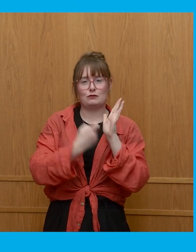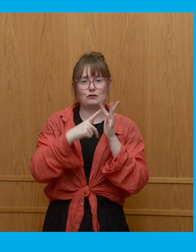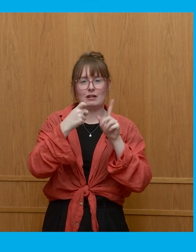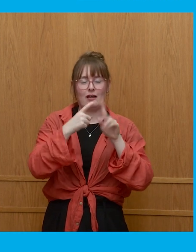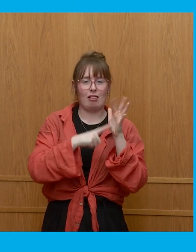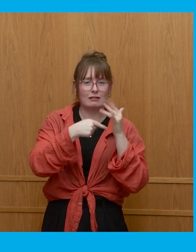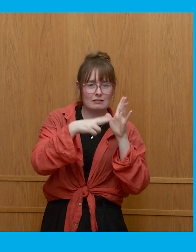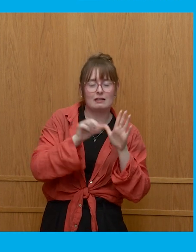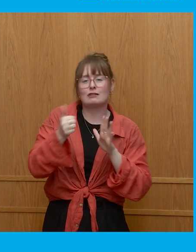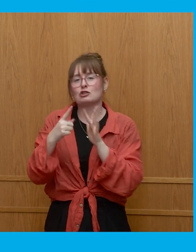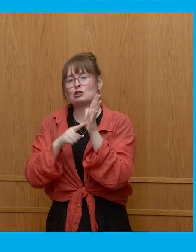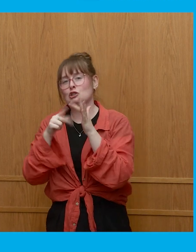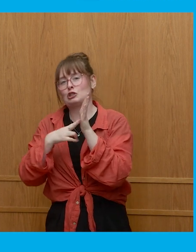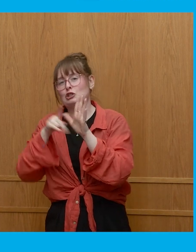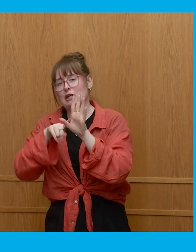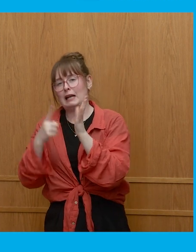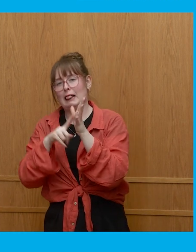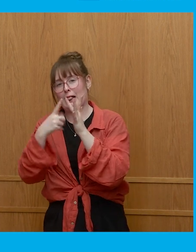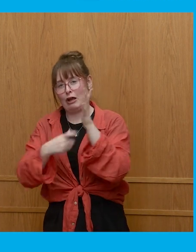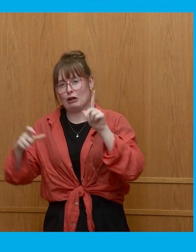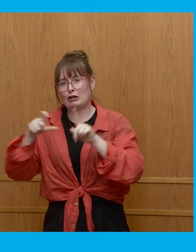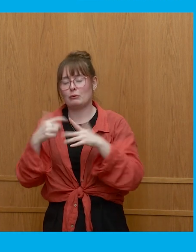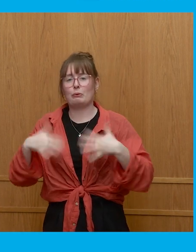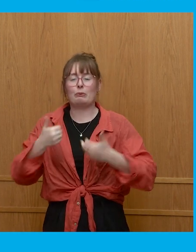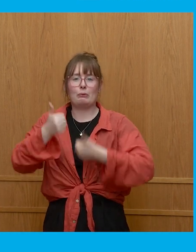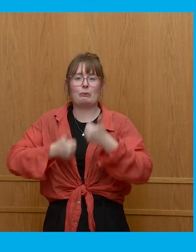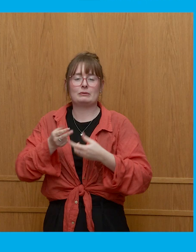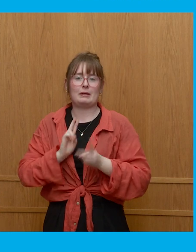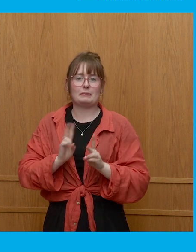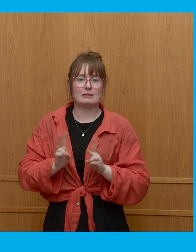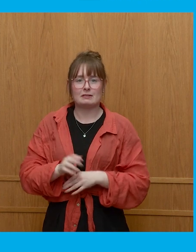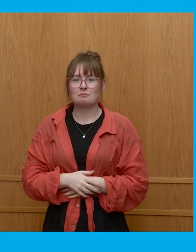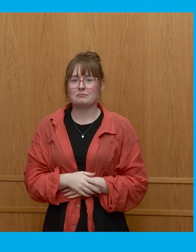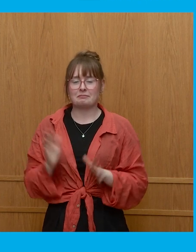Fickleton and Jenny Laird. So they've done an excellent job for us.